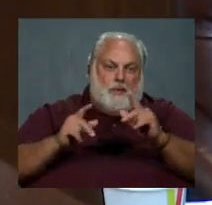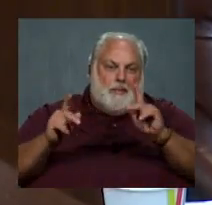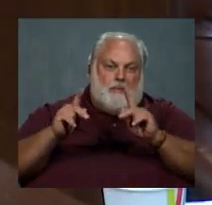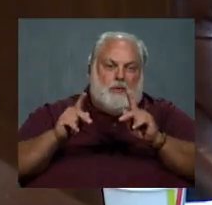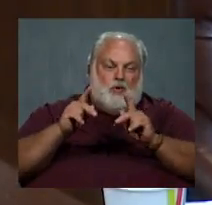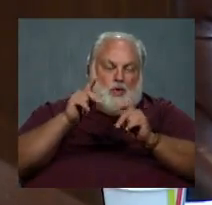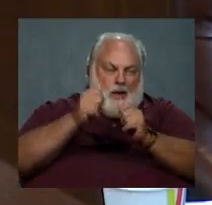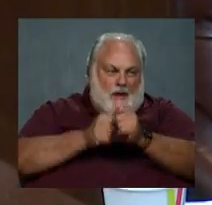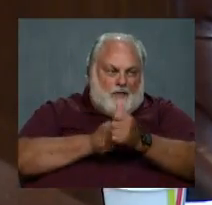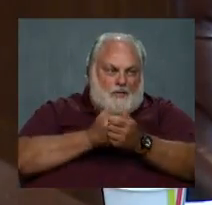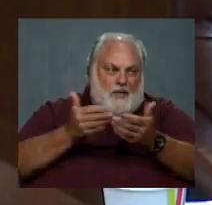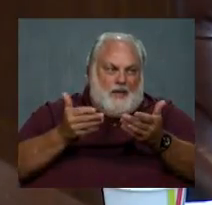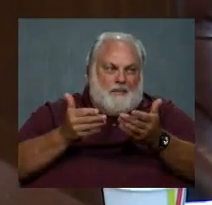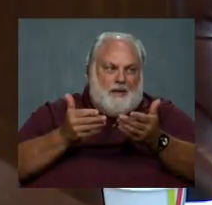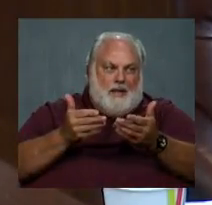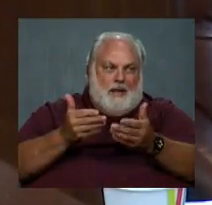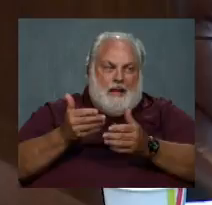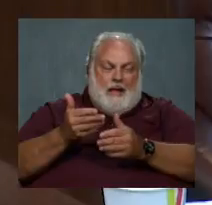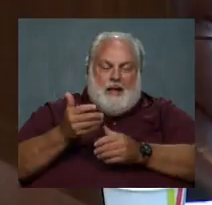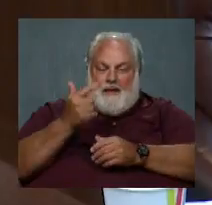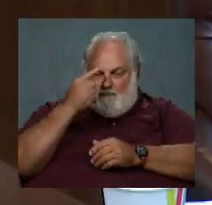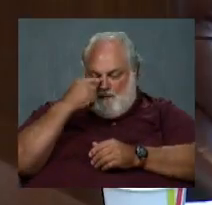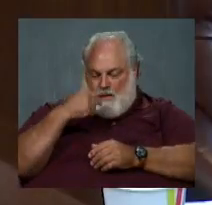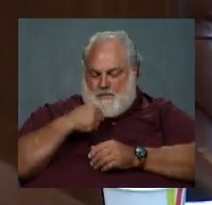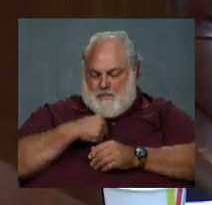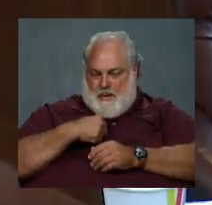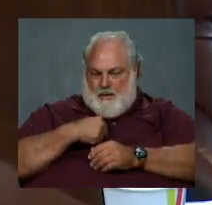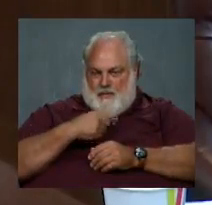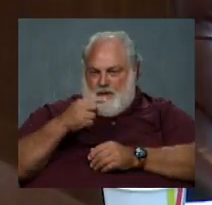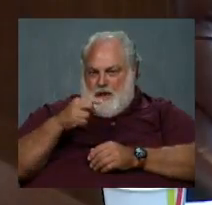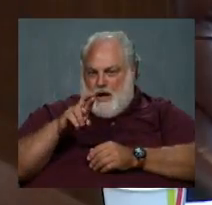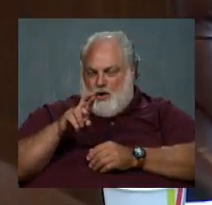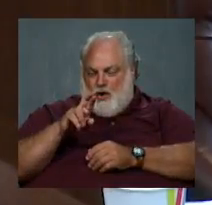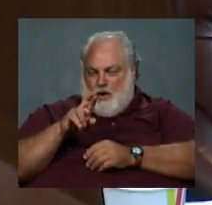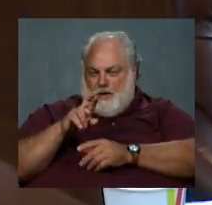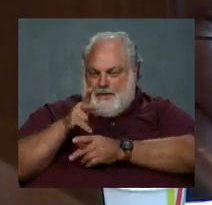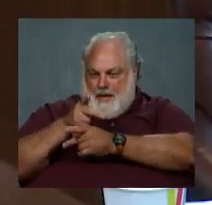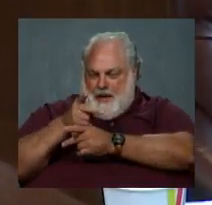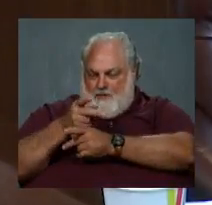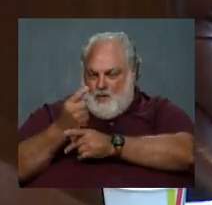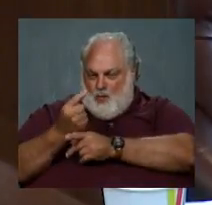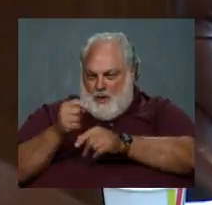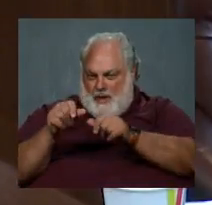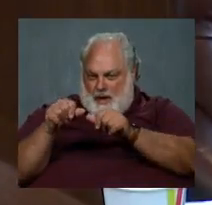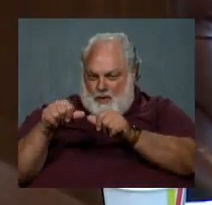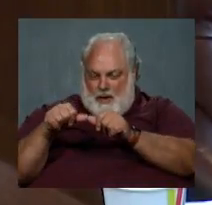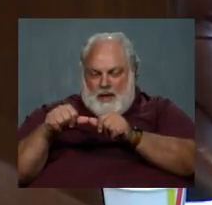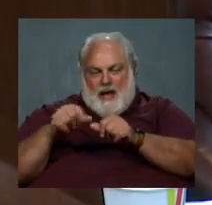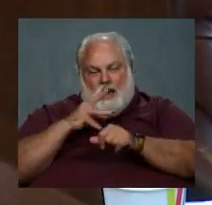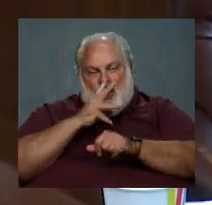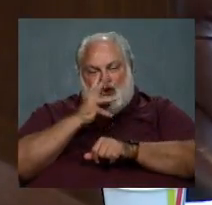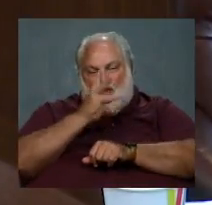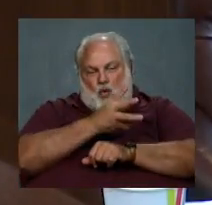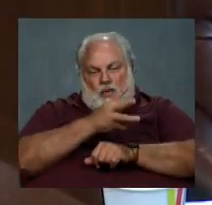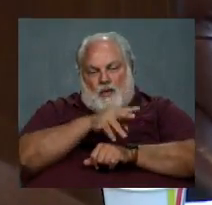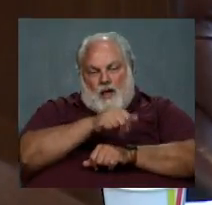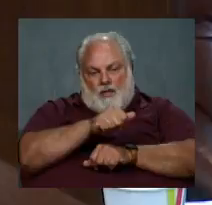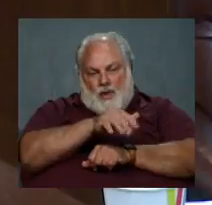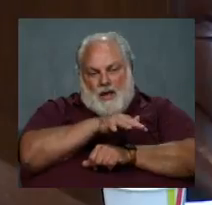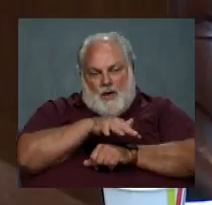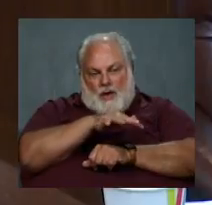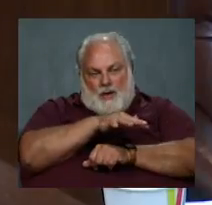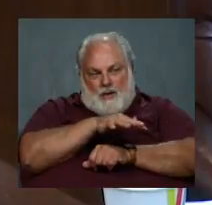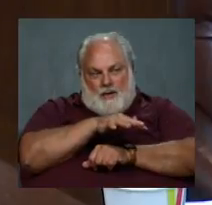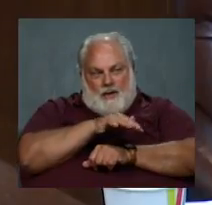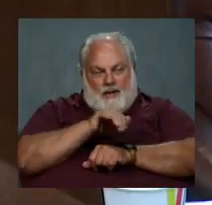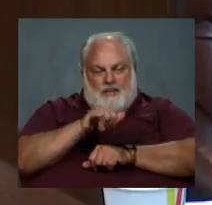everything for them. It'd be a little bit like me as a doctor taking care of one little aspect and leaving the other aspects alone.